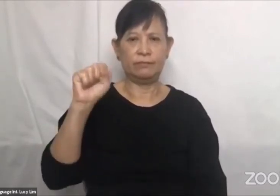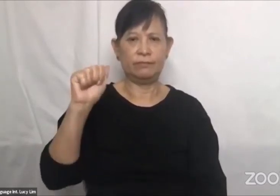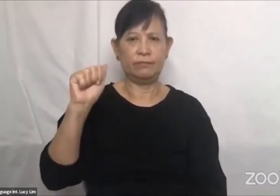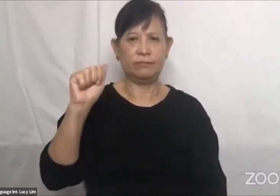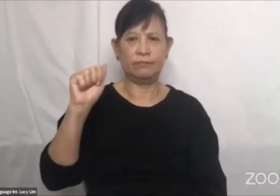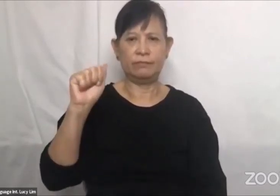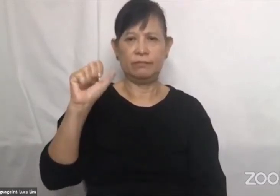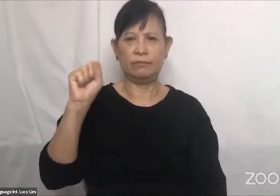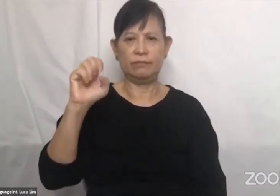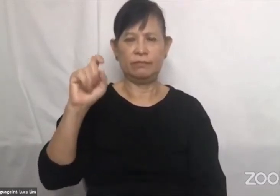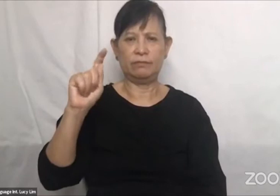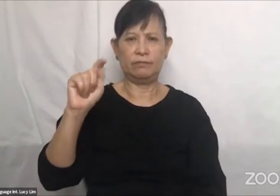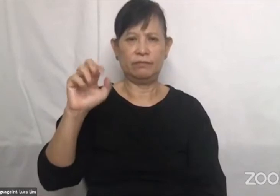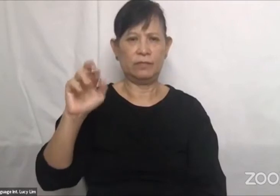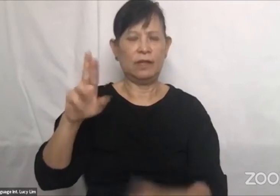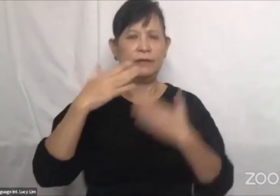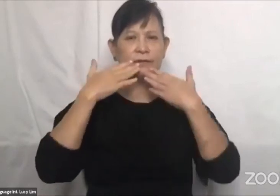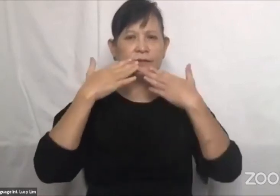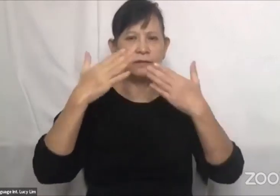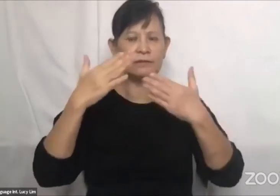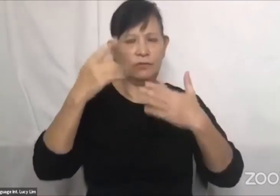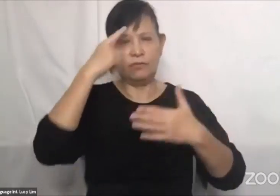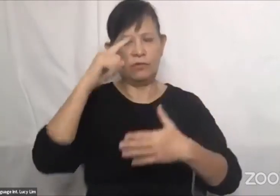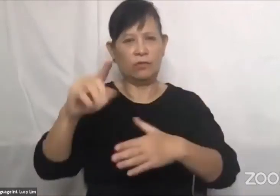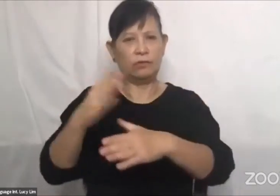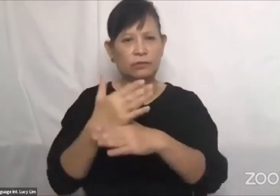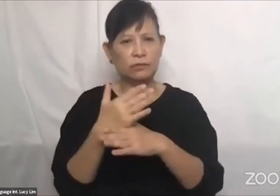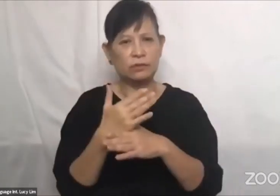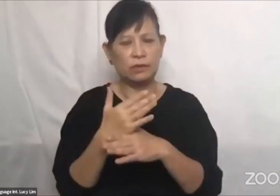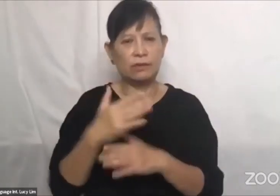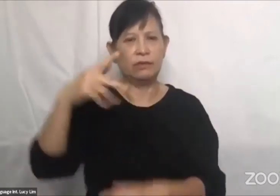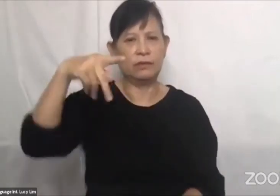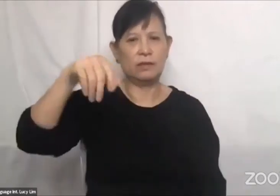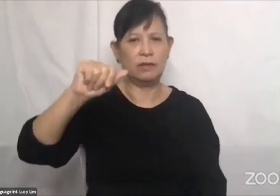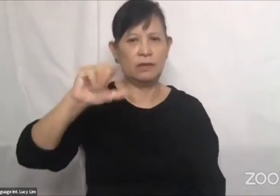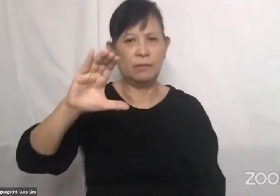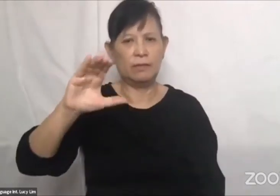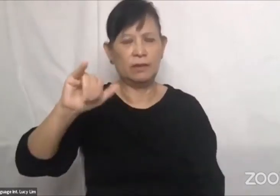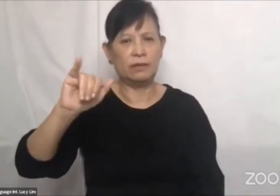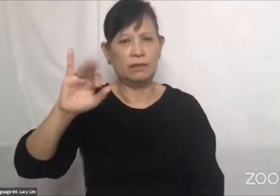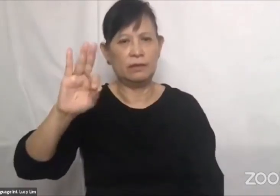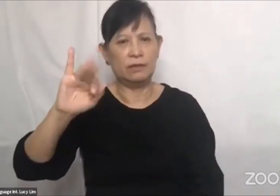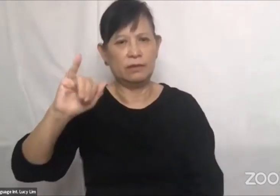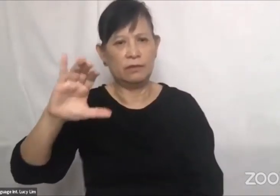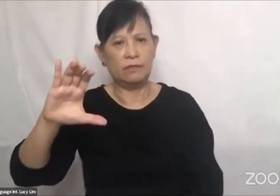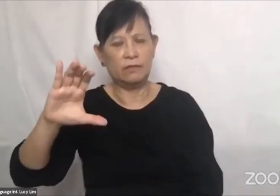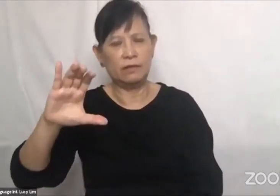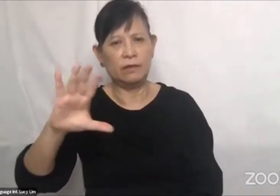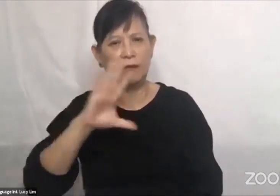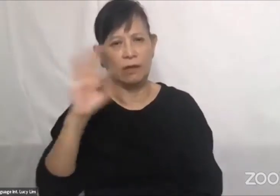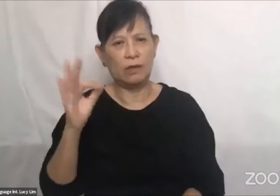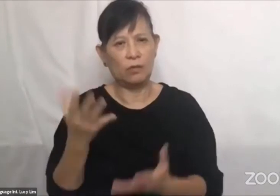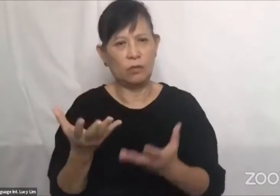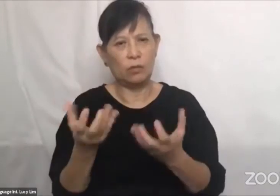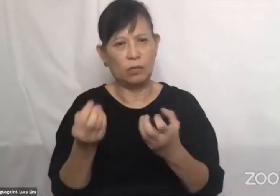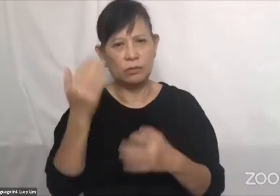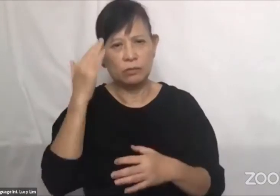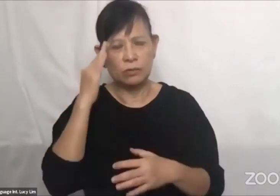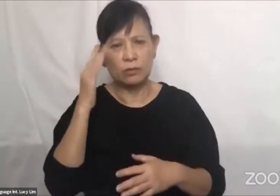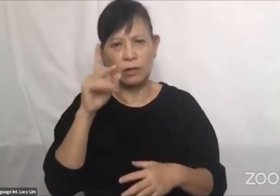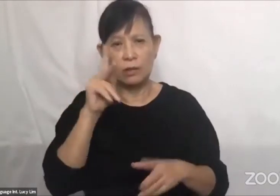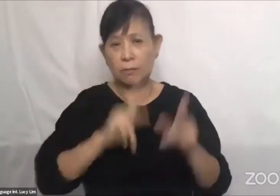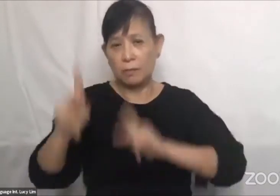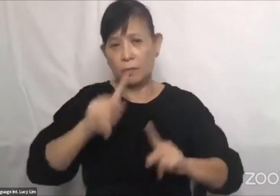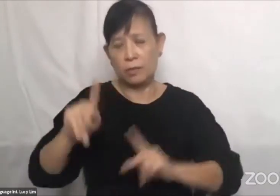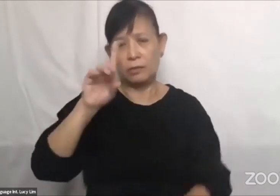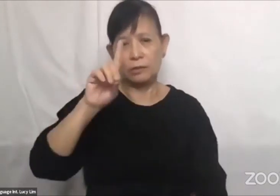Setareki for a very important plenary from the Pacific. And she wants to know that are persons with disabilities facing